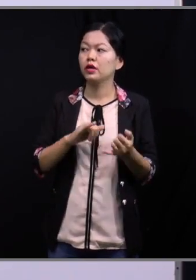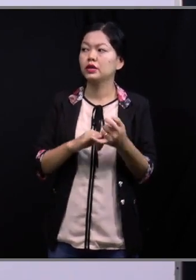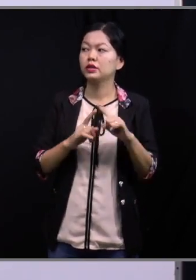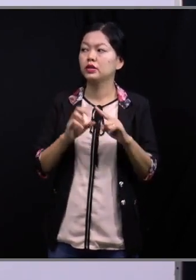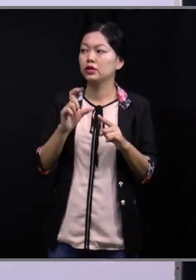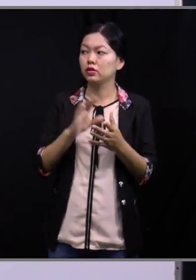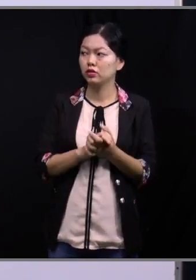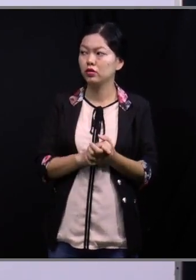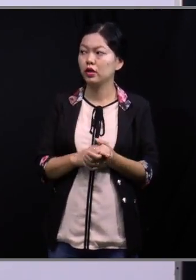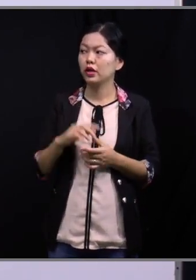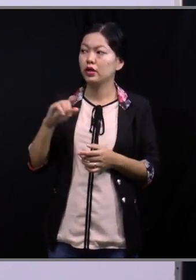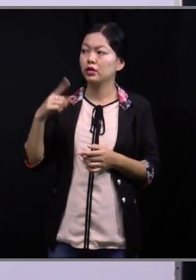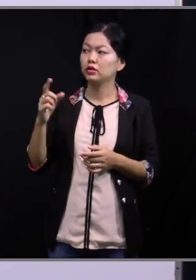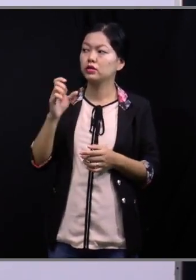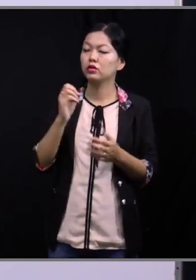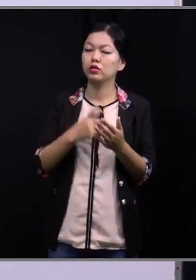Topiaca. So this